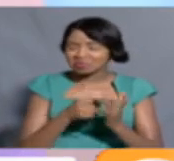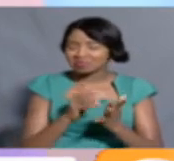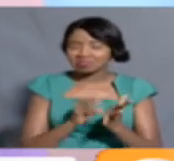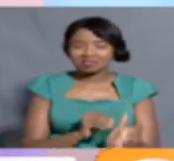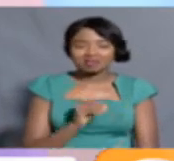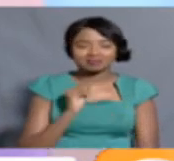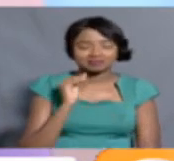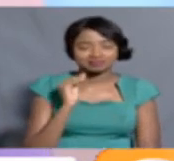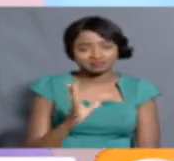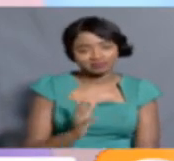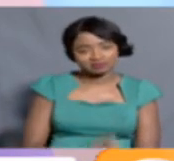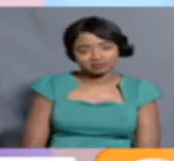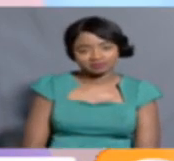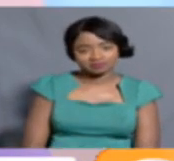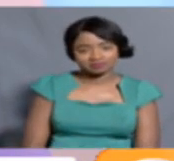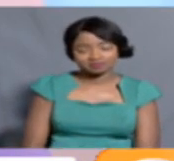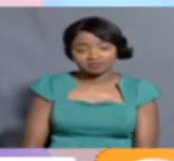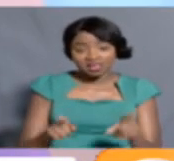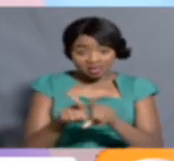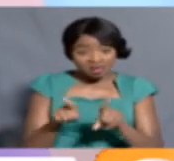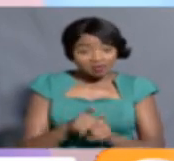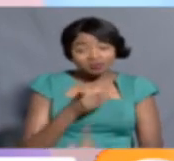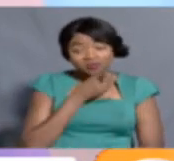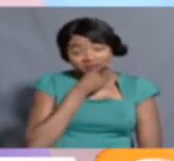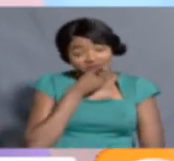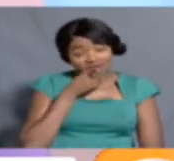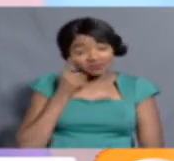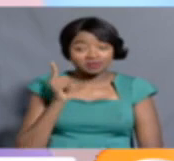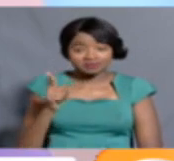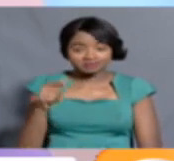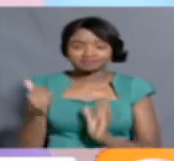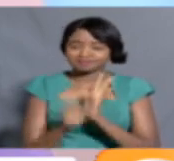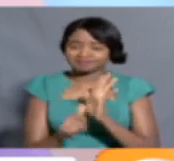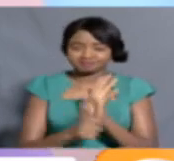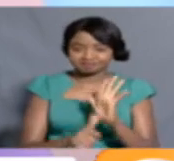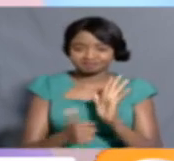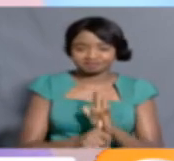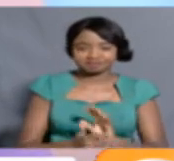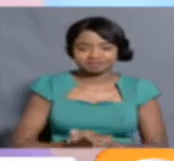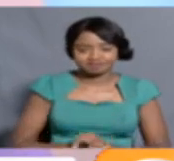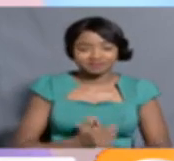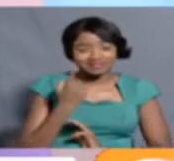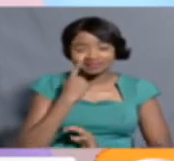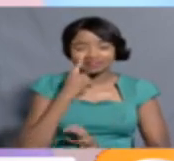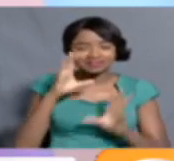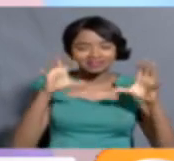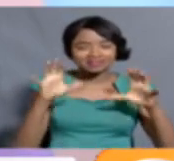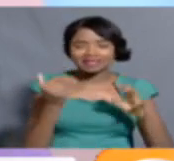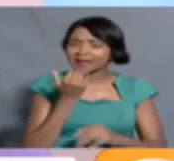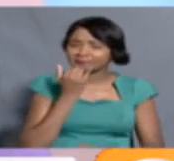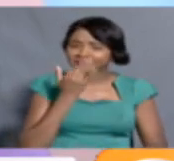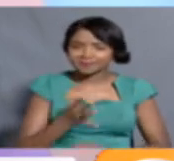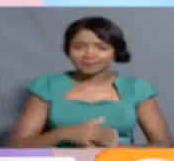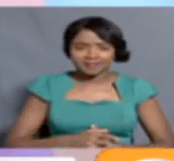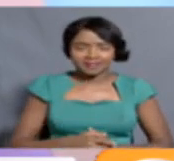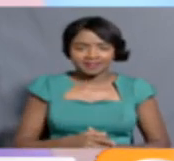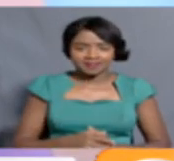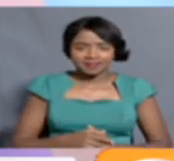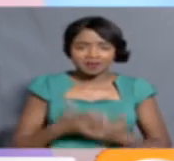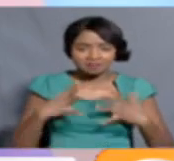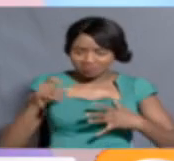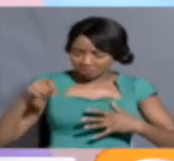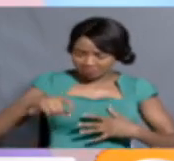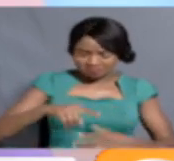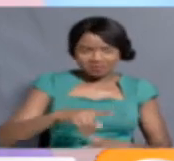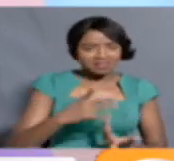And the drought is one of the causes of what we are seeing. Mvua hakuna, so farmers are not planting. And the